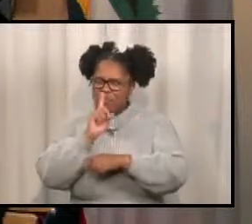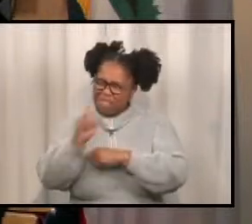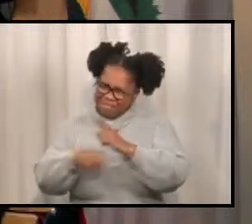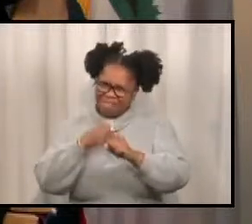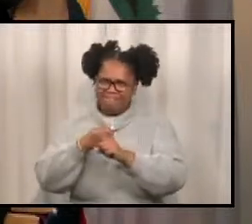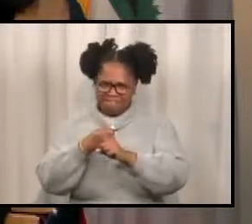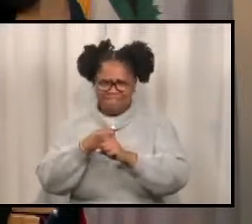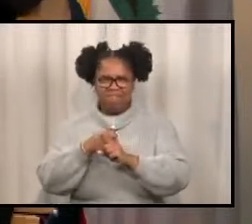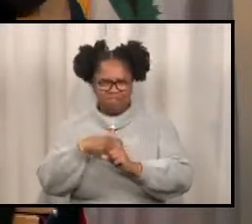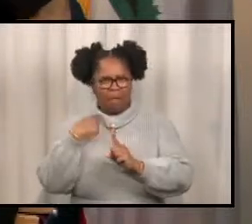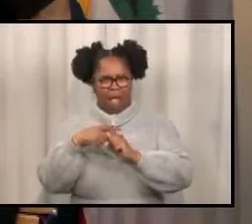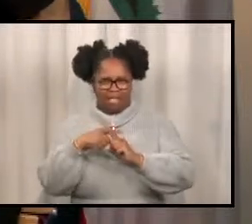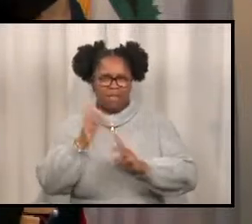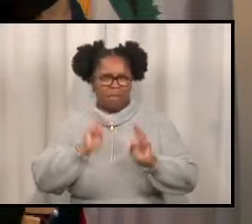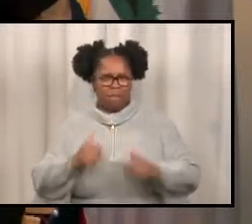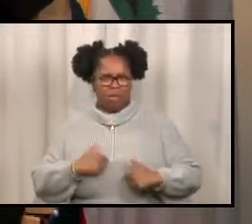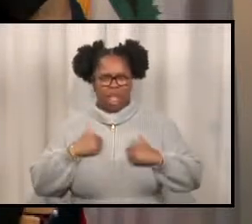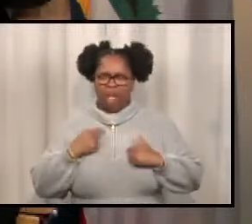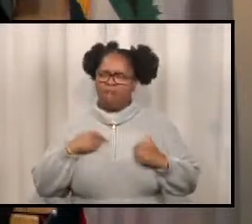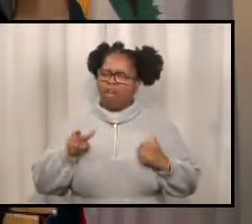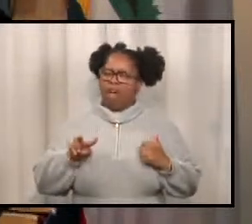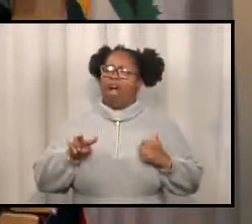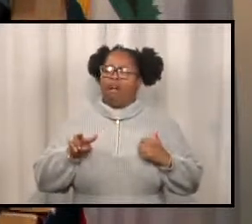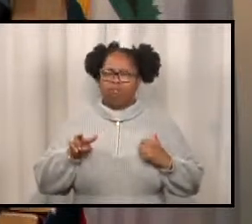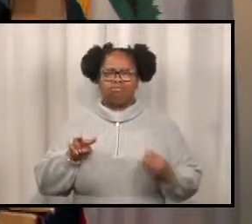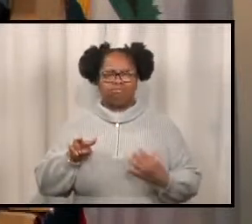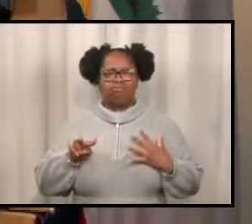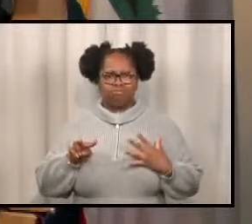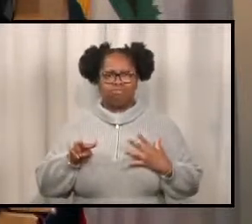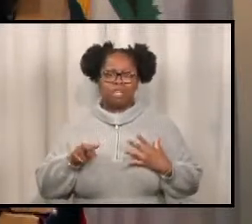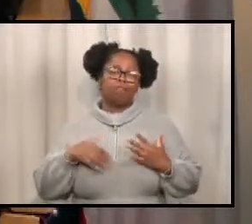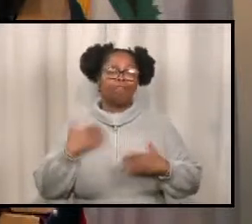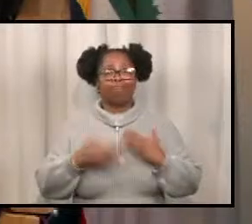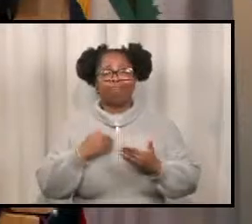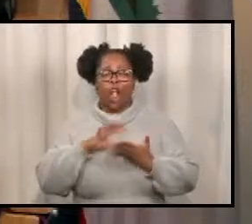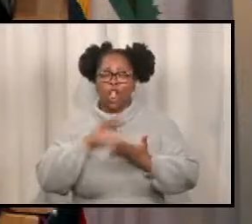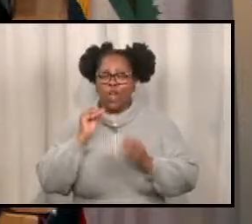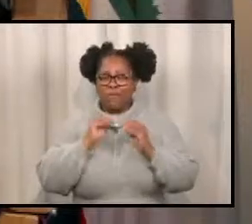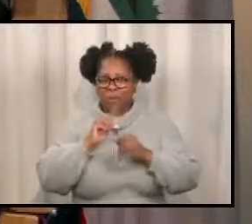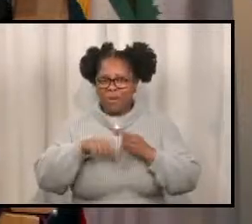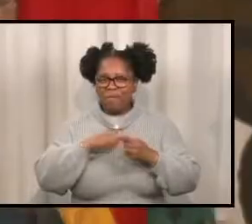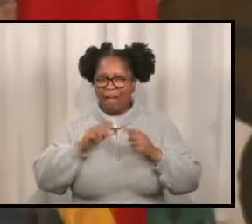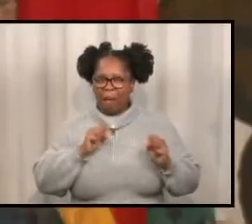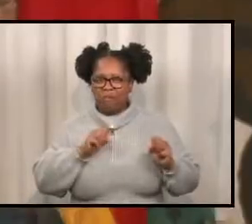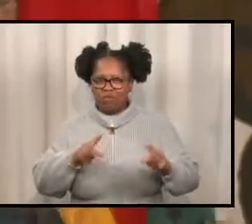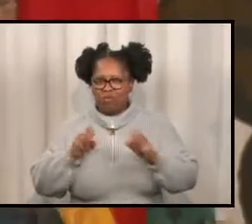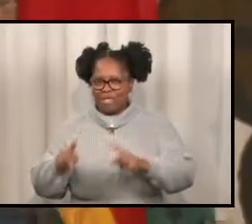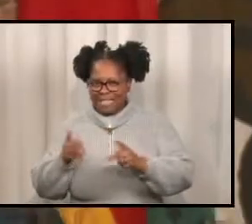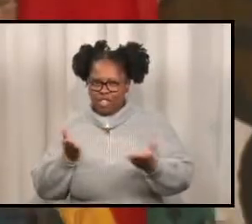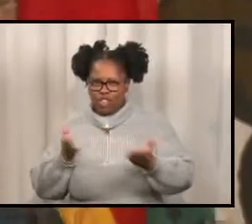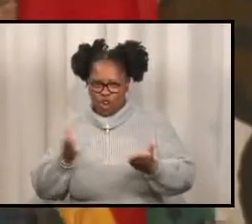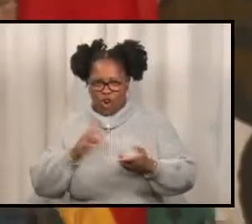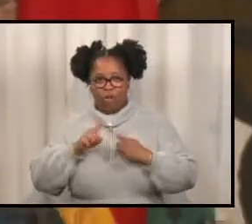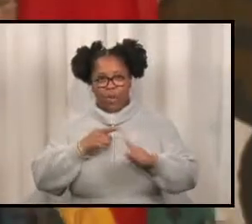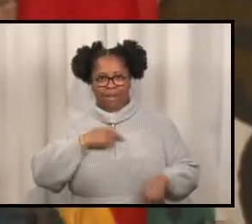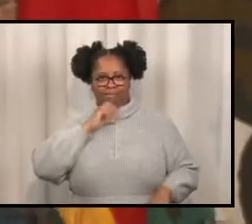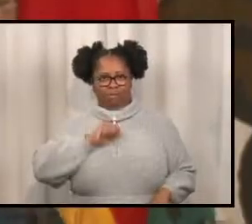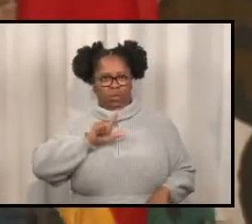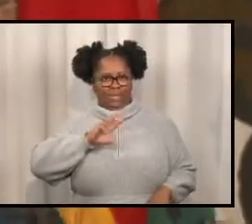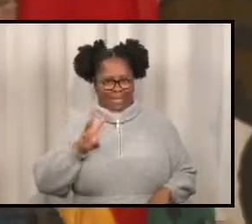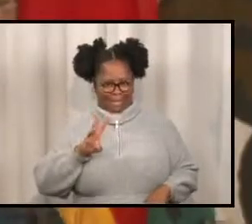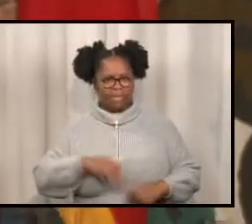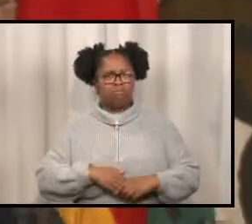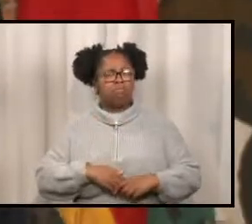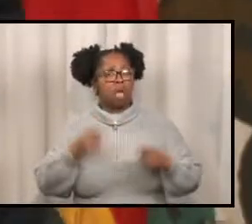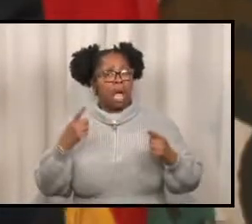people's lives. And that really inspired me. Then I learned more about the opportunities to serve. When I was 26, I had the